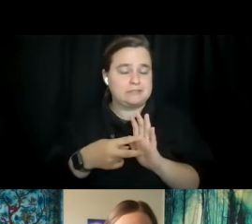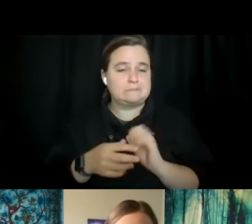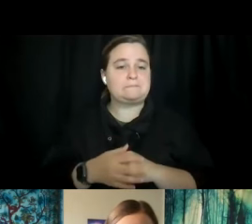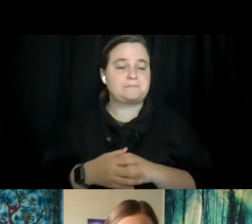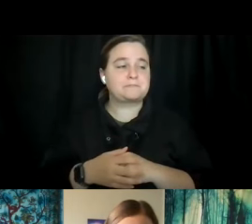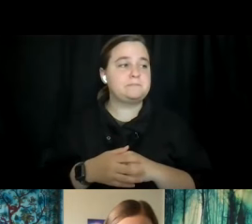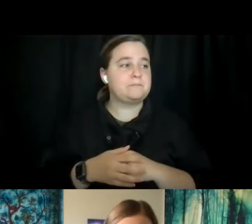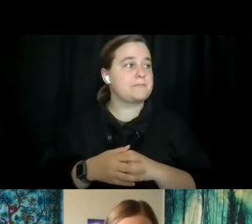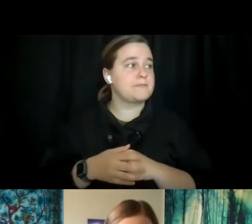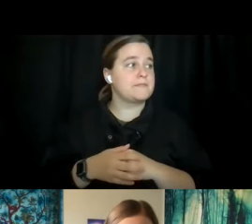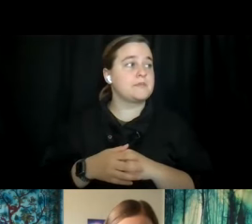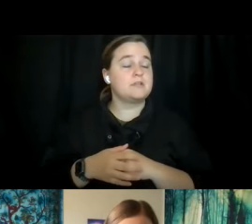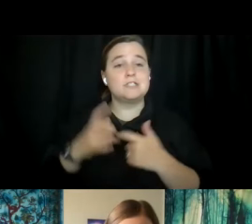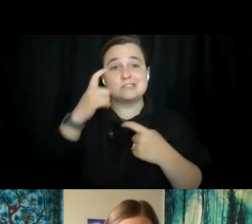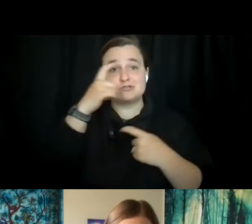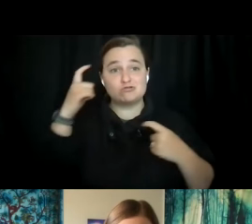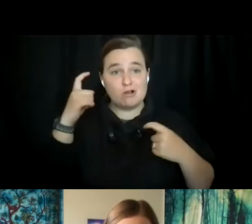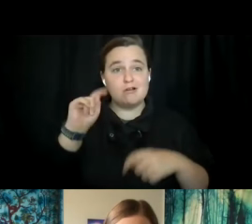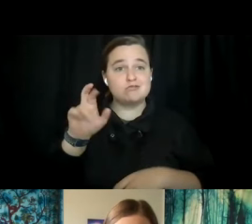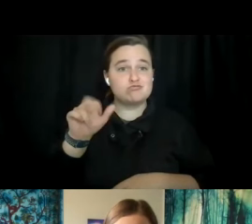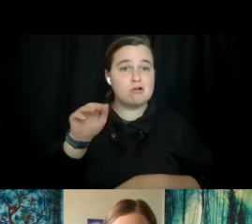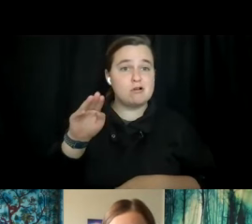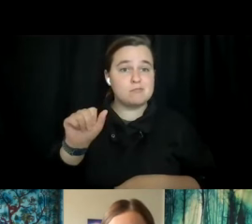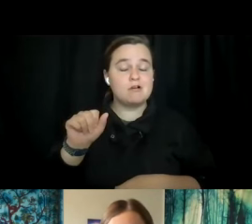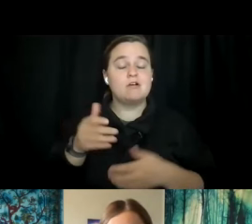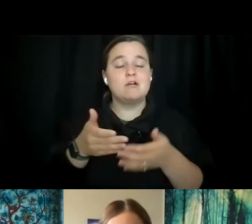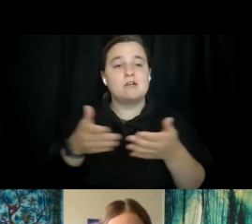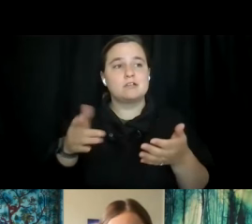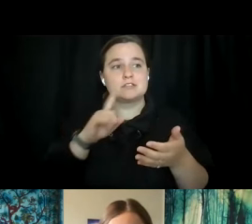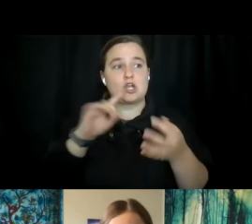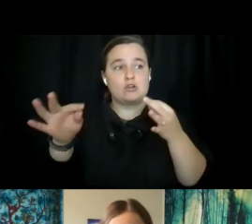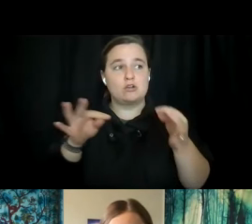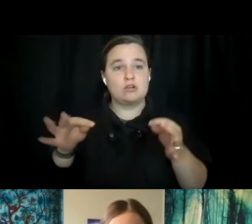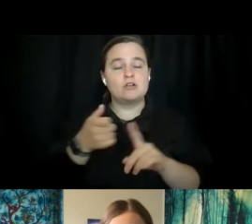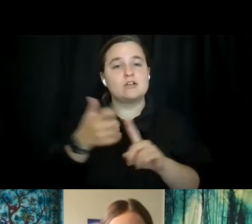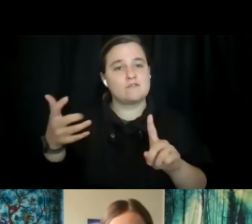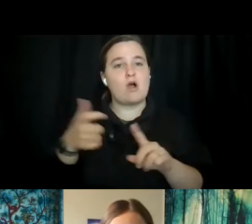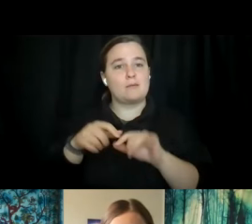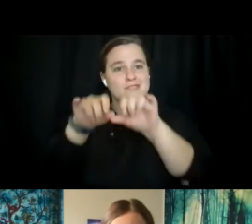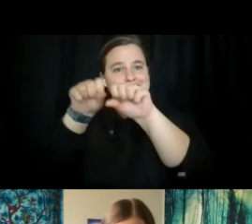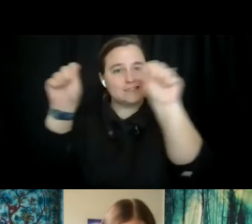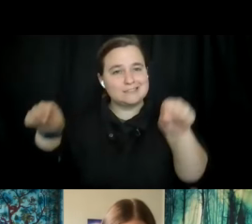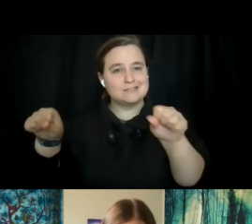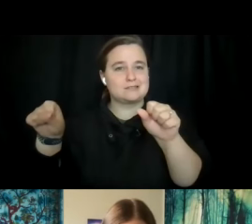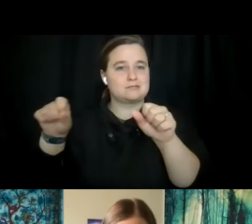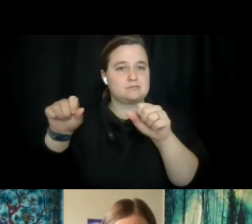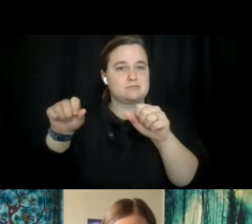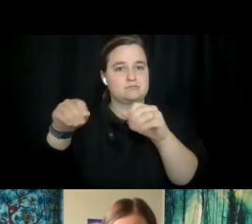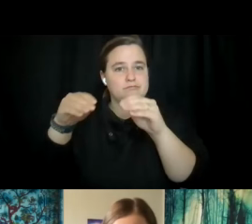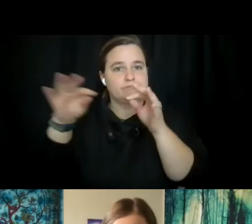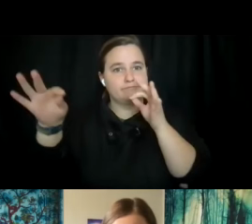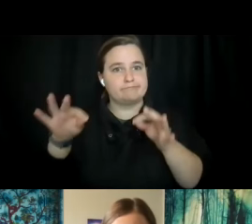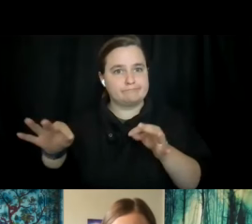So trauma, a lot of the times, the things that are defined really do come from a systems level. So the